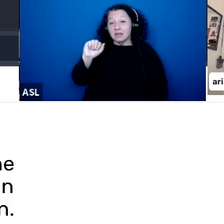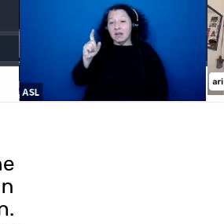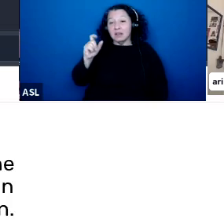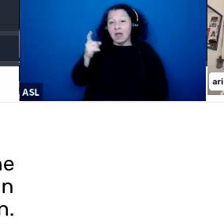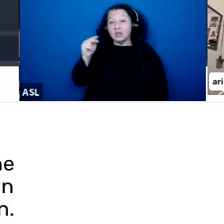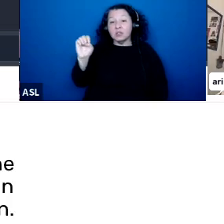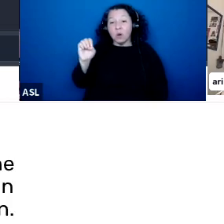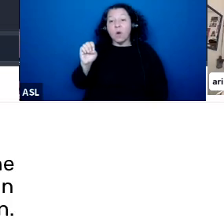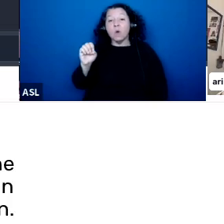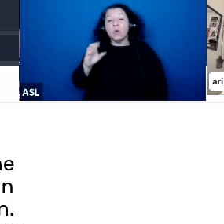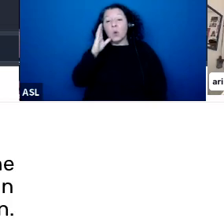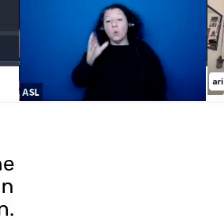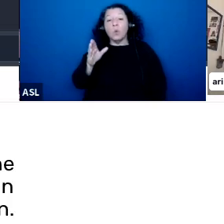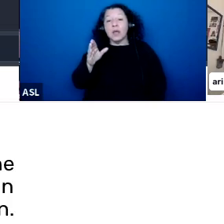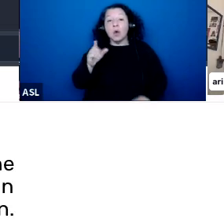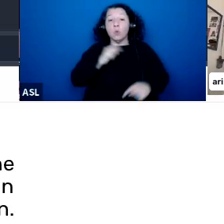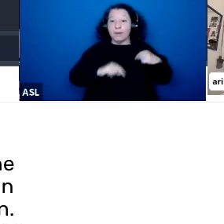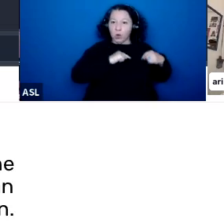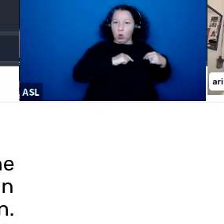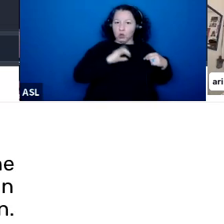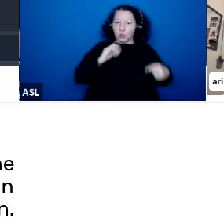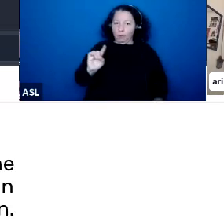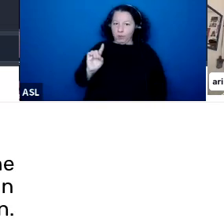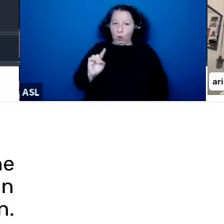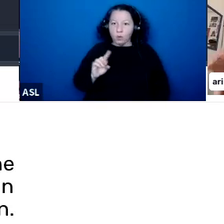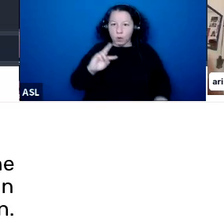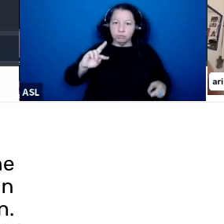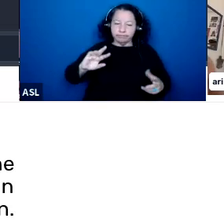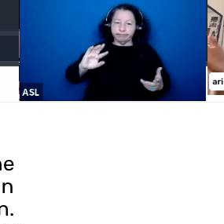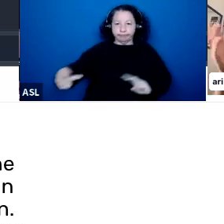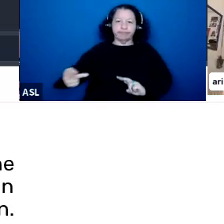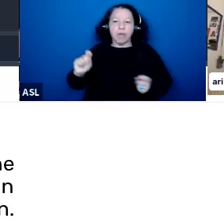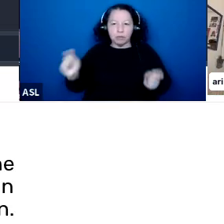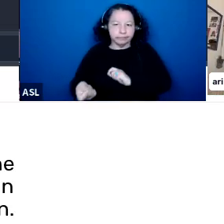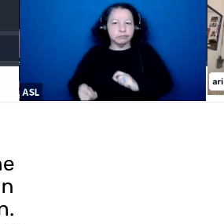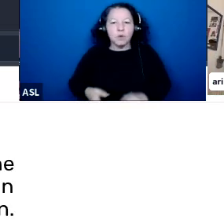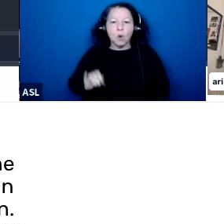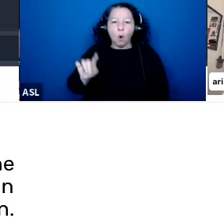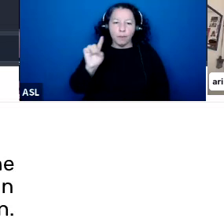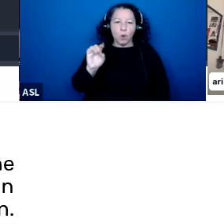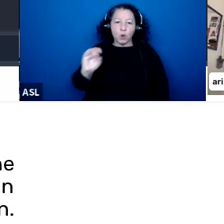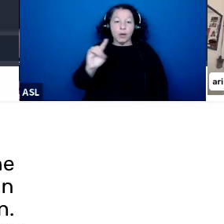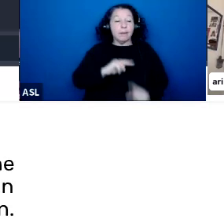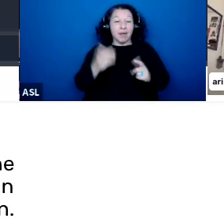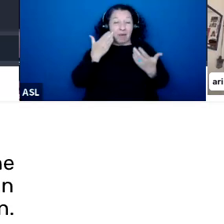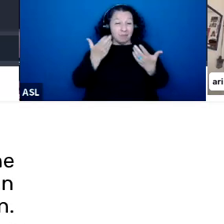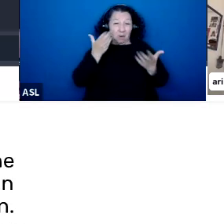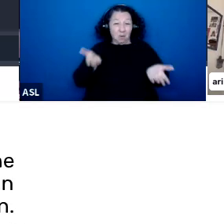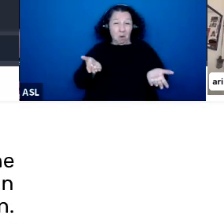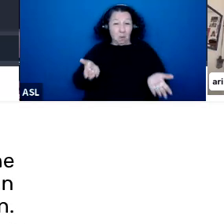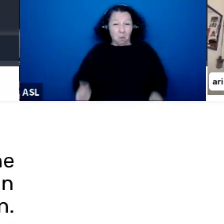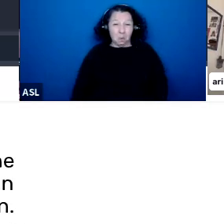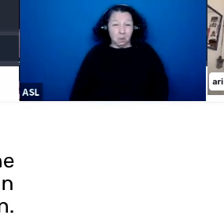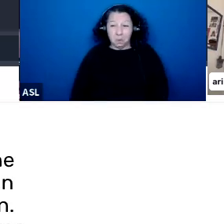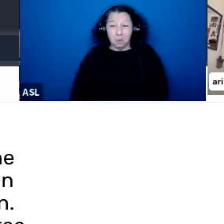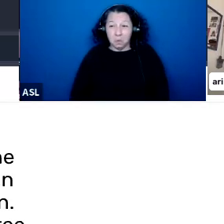naloxone, acts to prevent or to reverse opioid overdose, but you might not